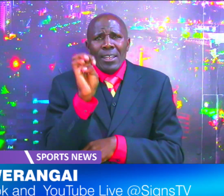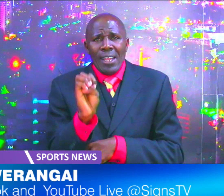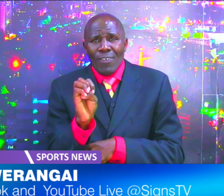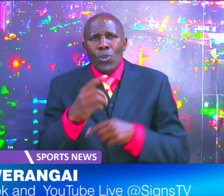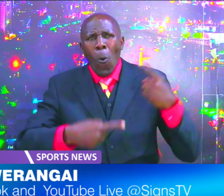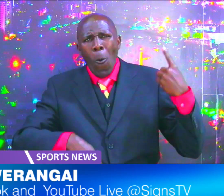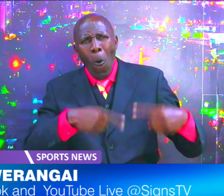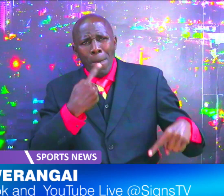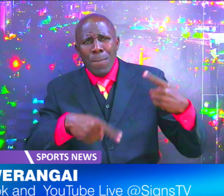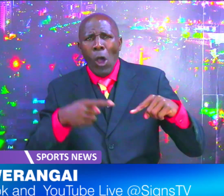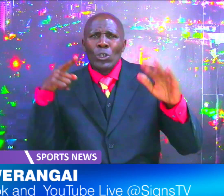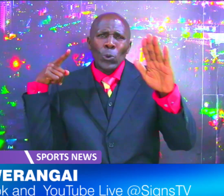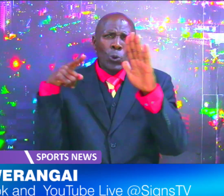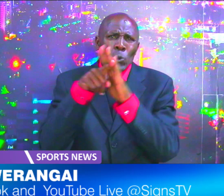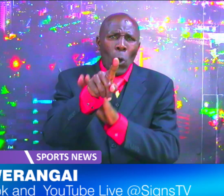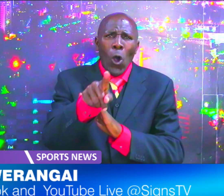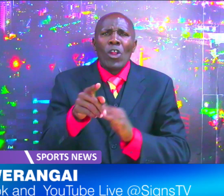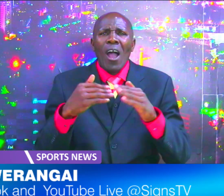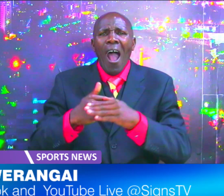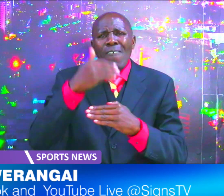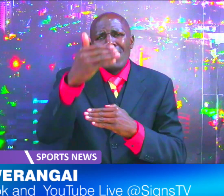Despite the new signings,